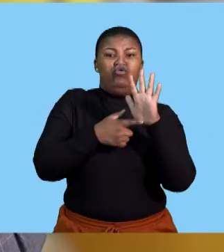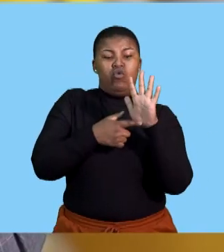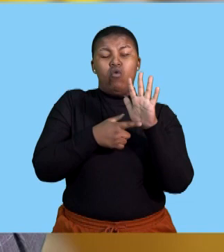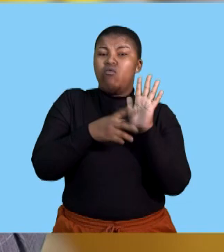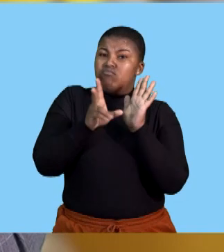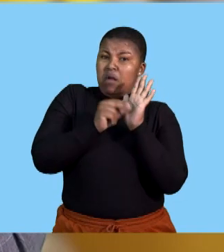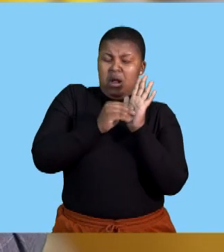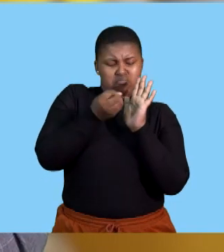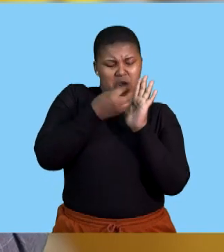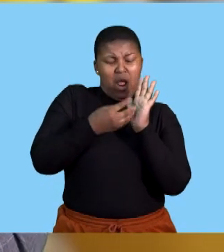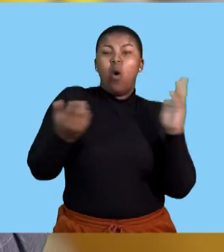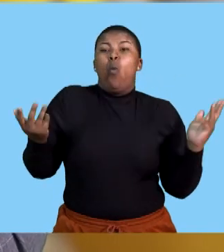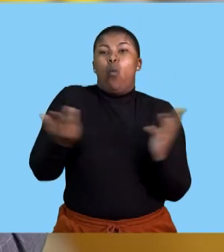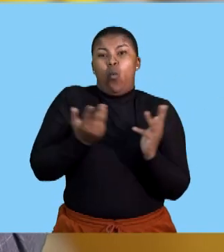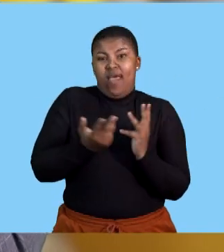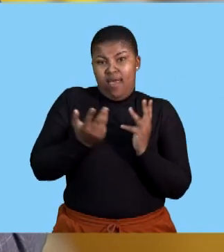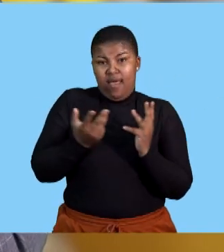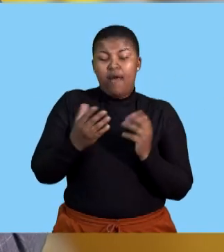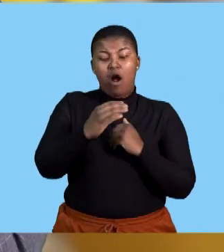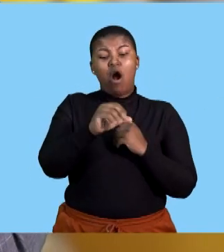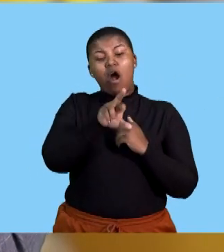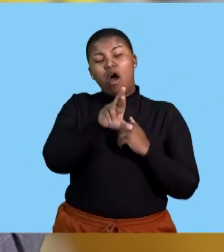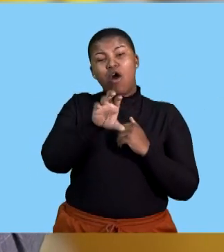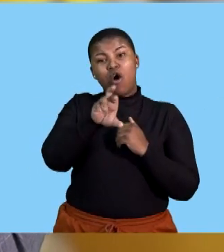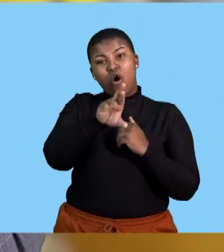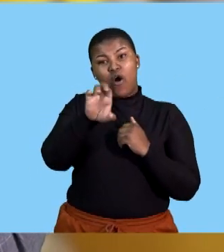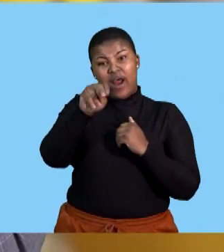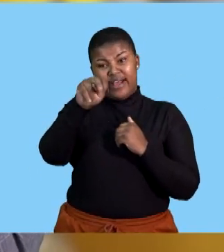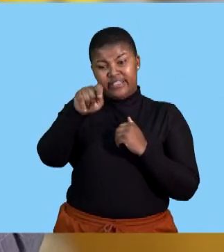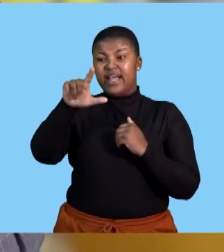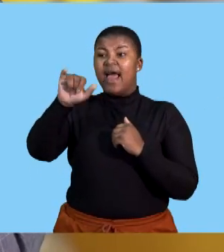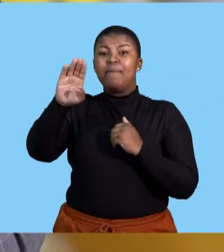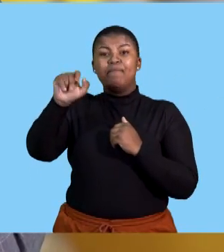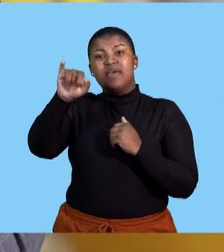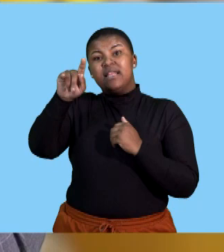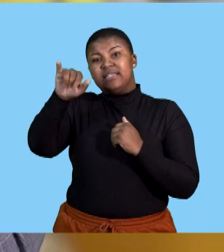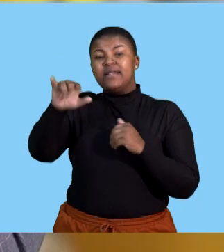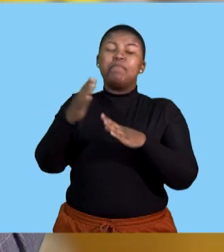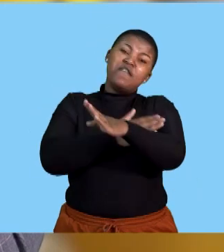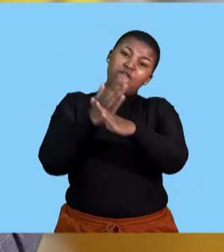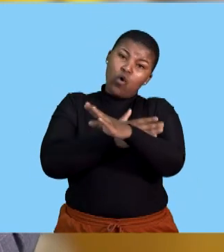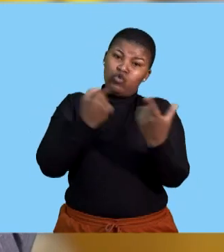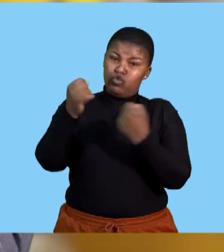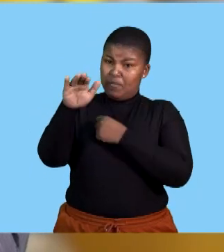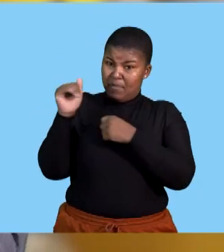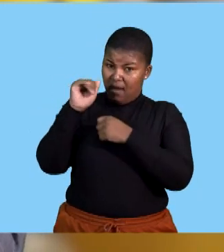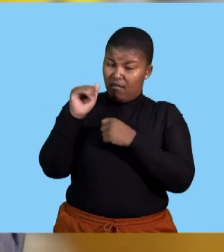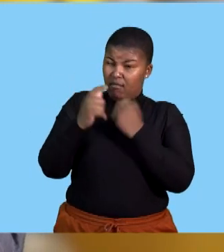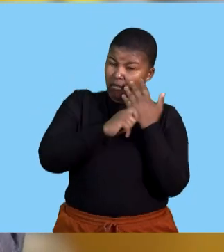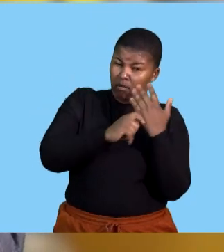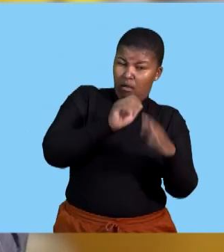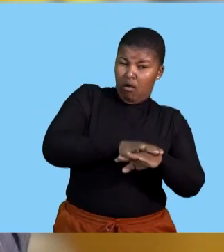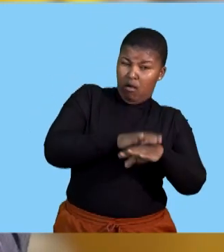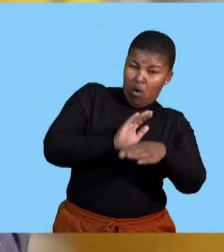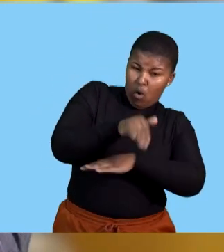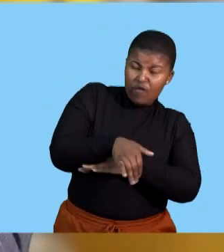do we record this bank overdraft under our current liabilities. But before we get to bank overdraft, first we're going to do what is known